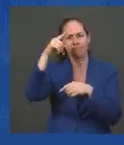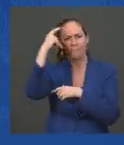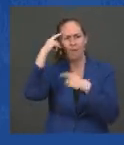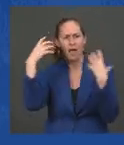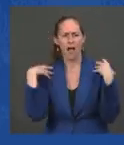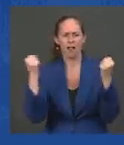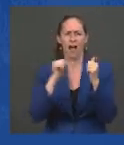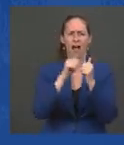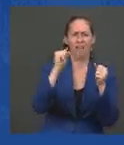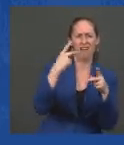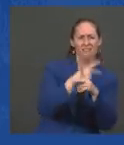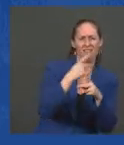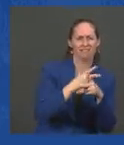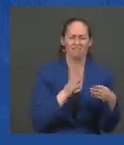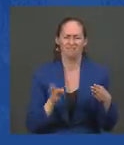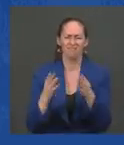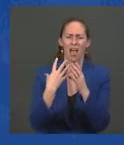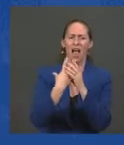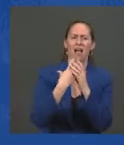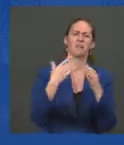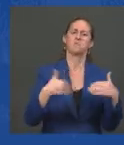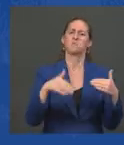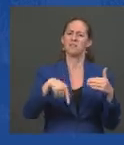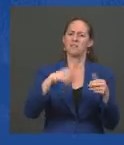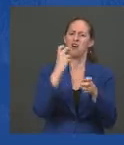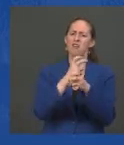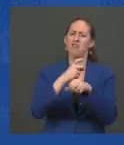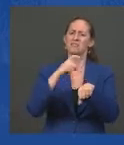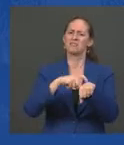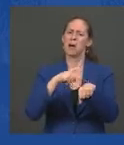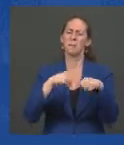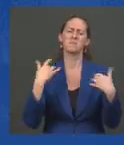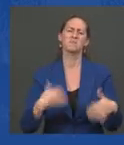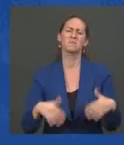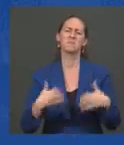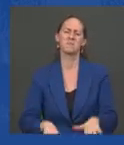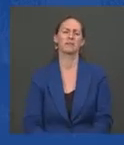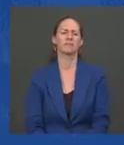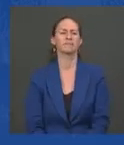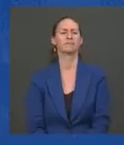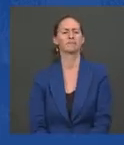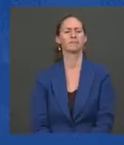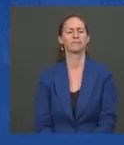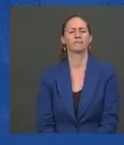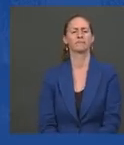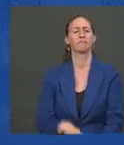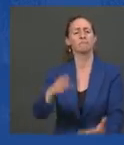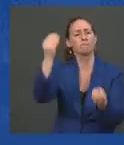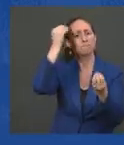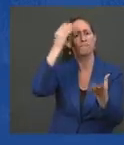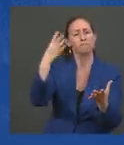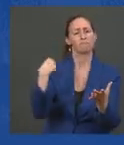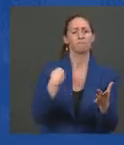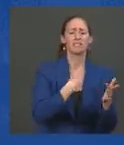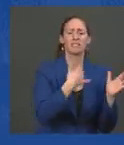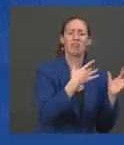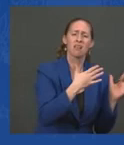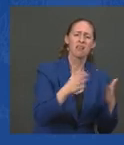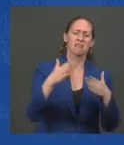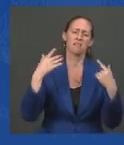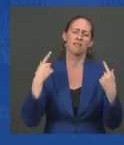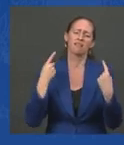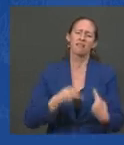It's been devastating, but we can find purpose in pain. We can find purpose in this